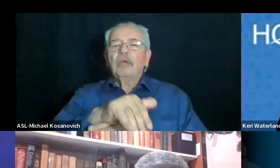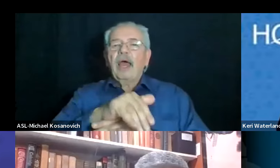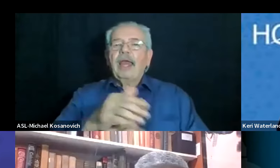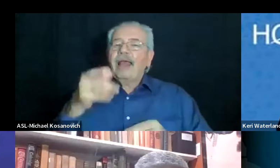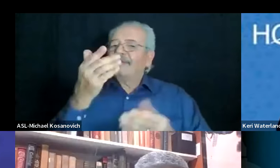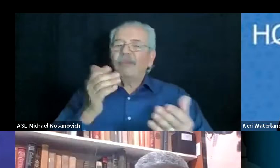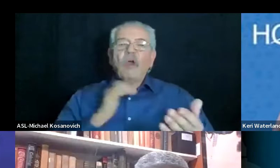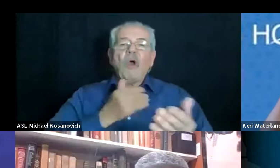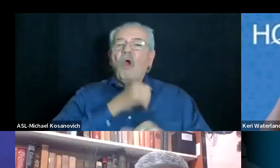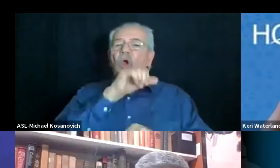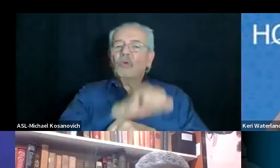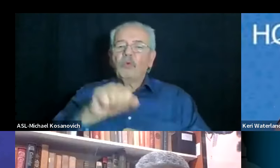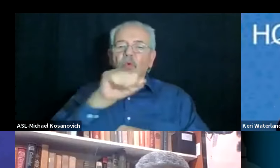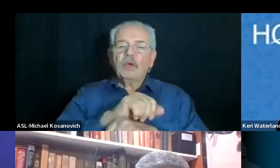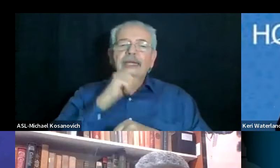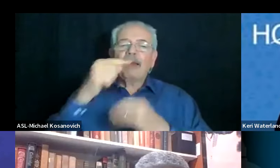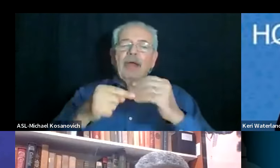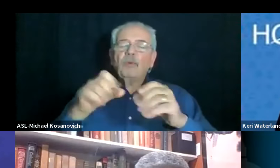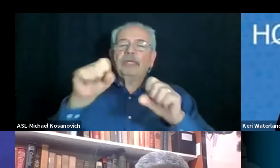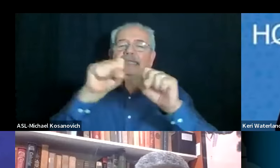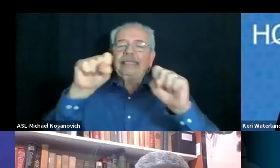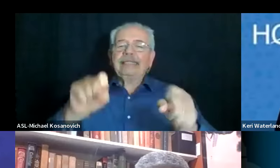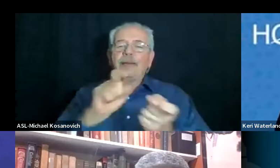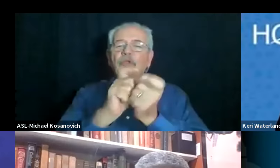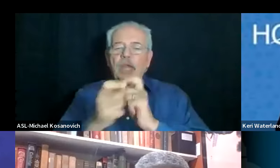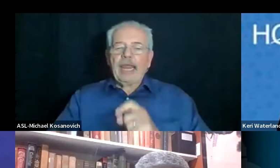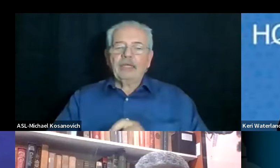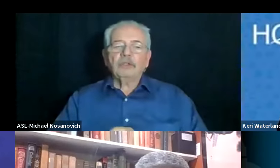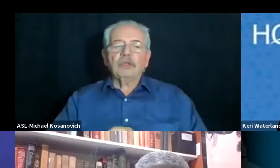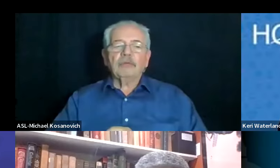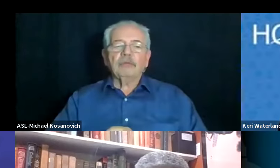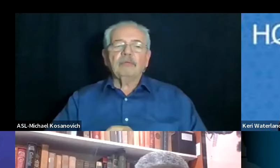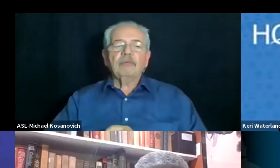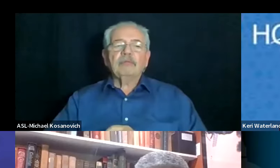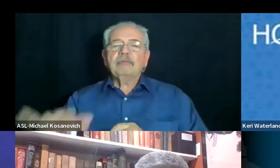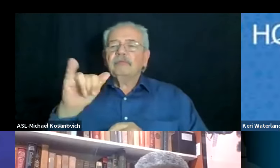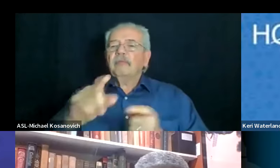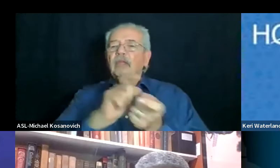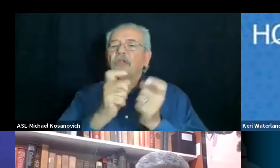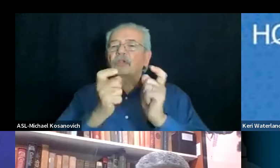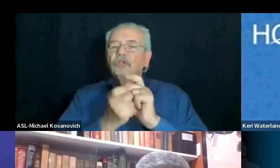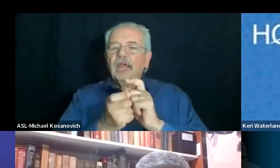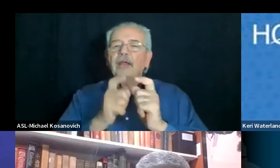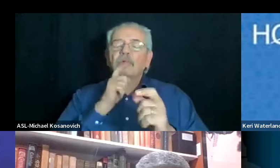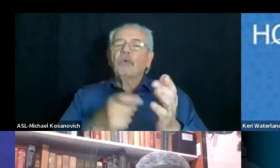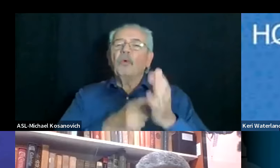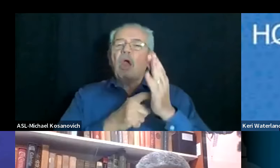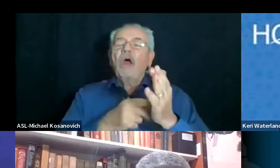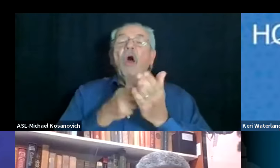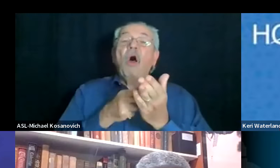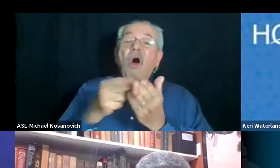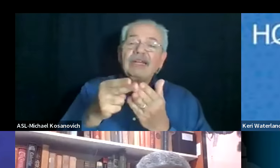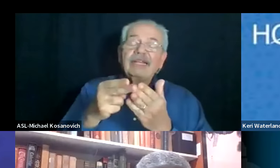work is about systems change, and this kind of change really necessitates having honest and difficult